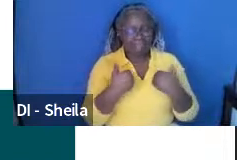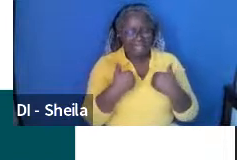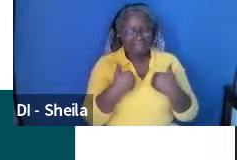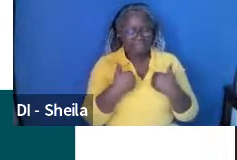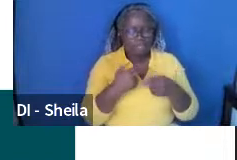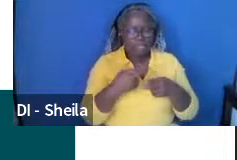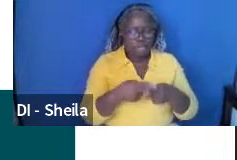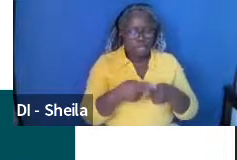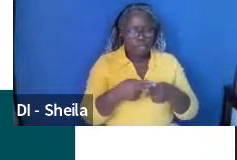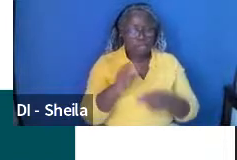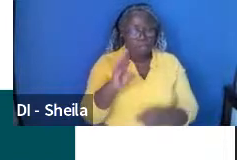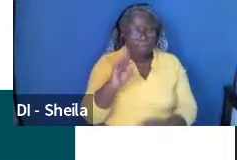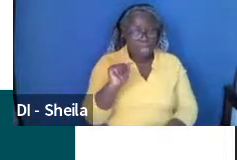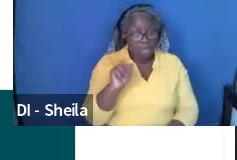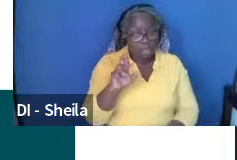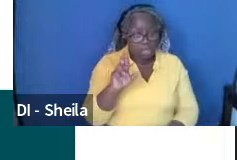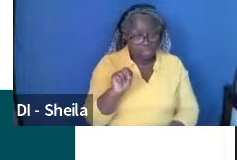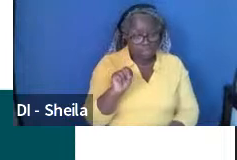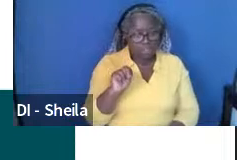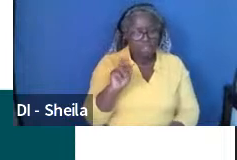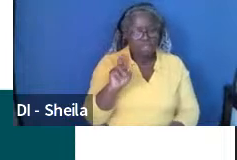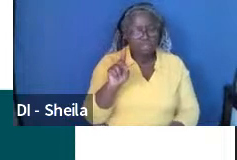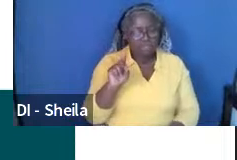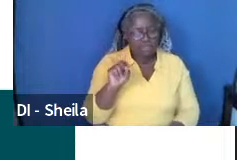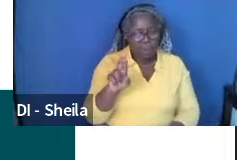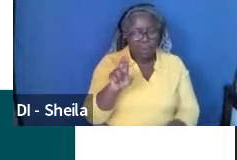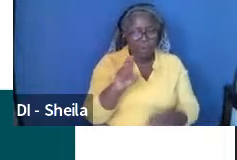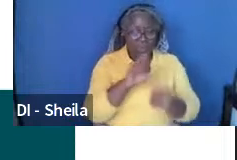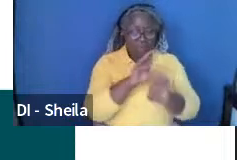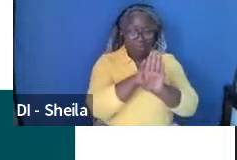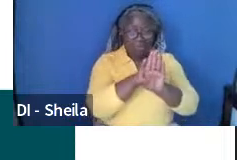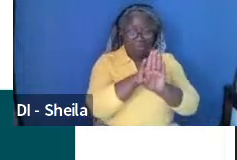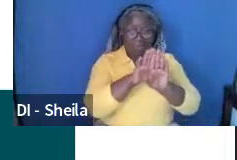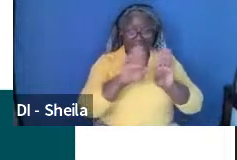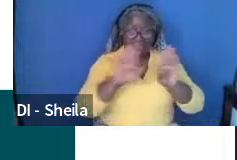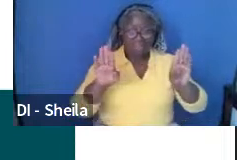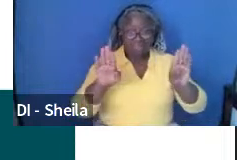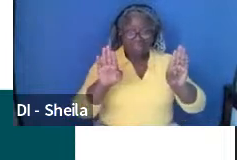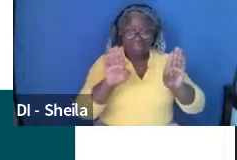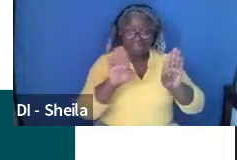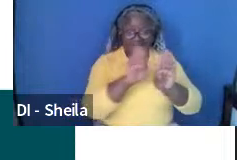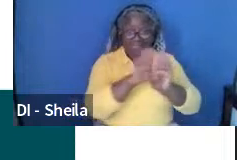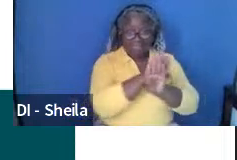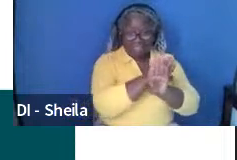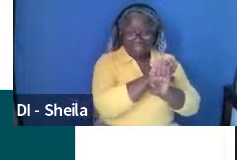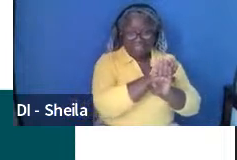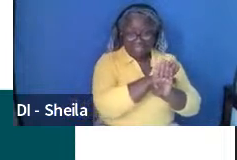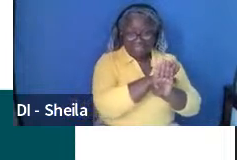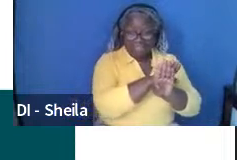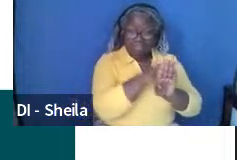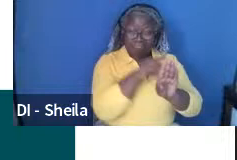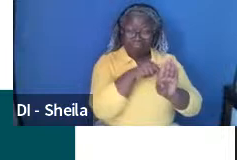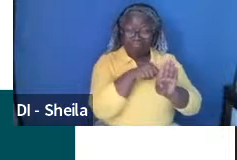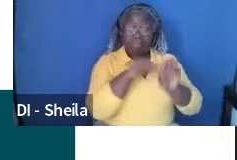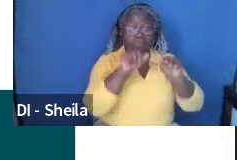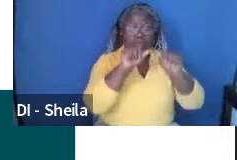of design because, and those of you that are familiar with the architectural standards,